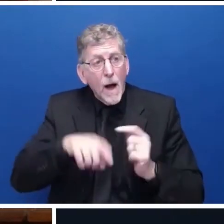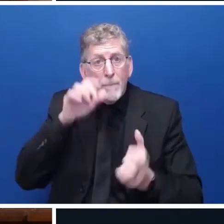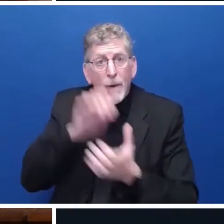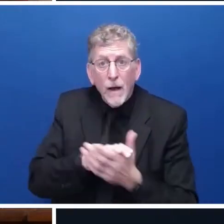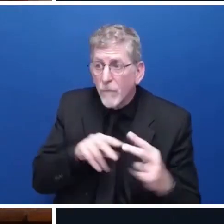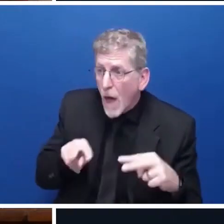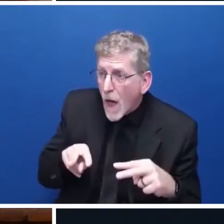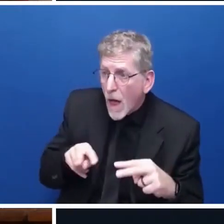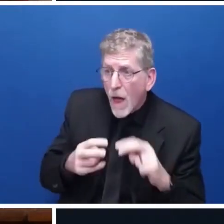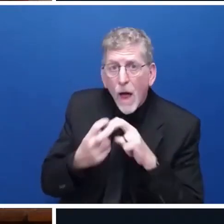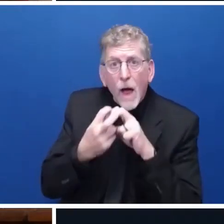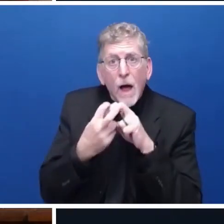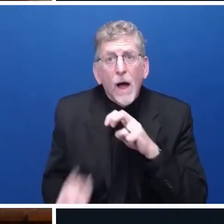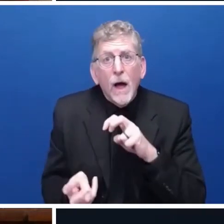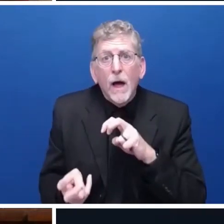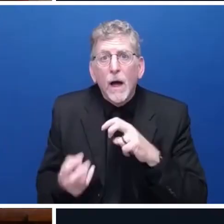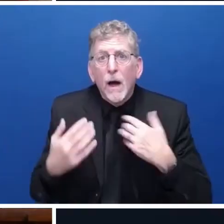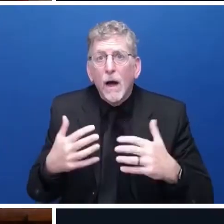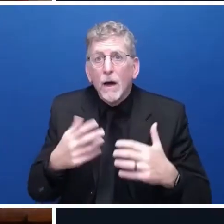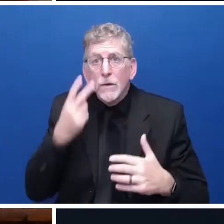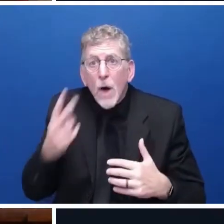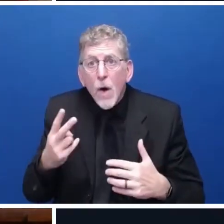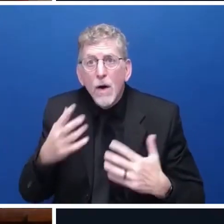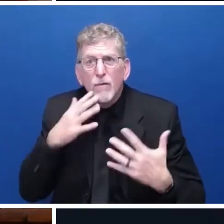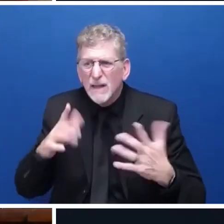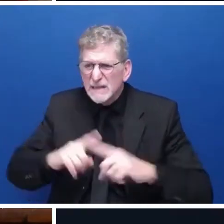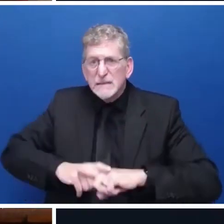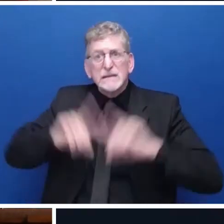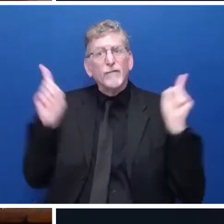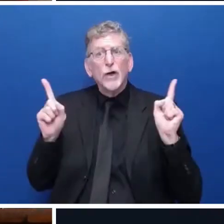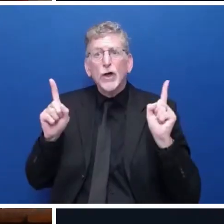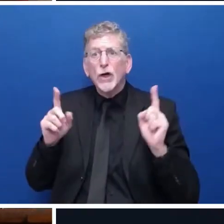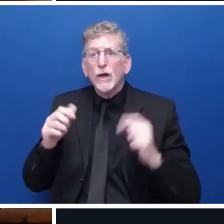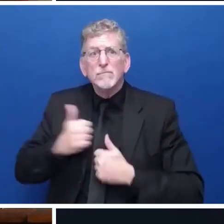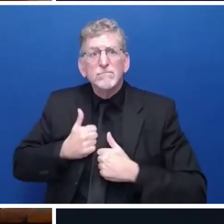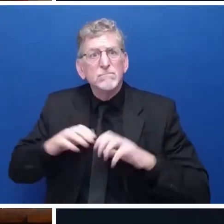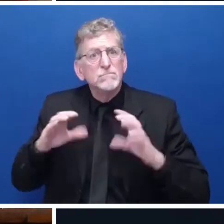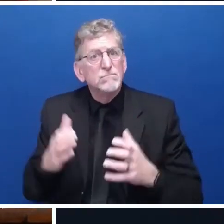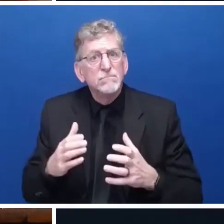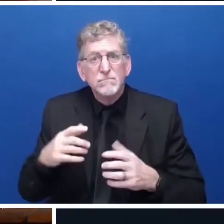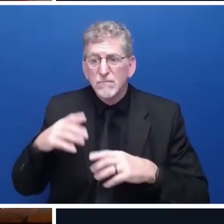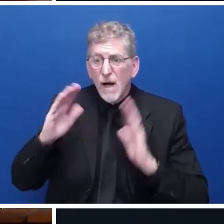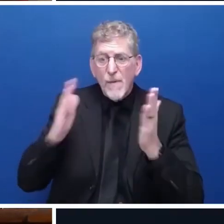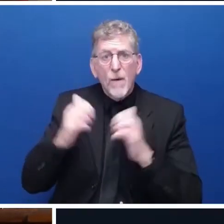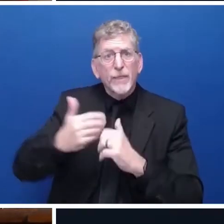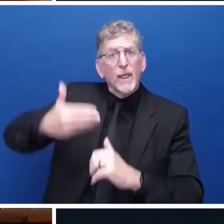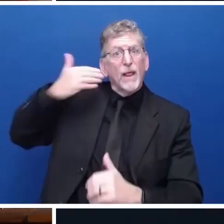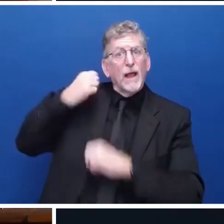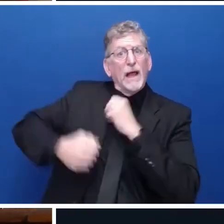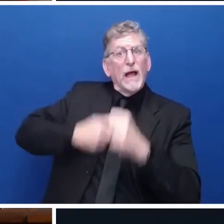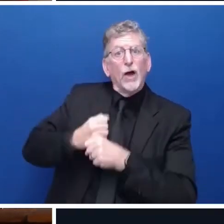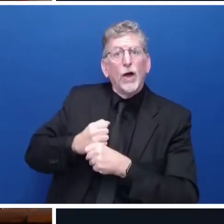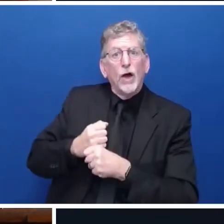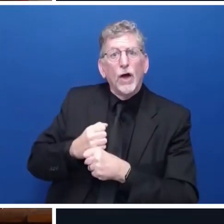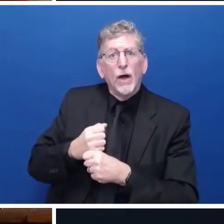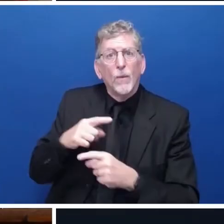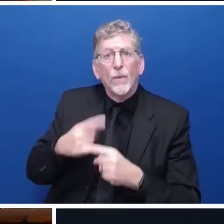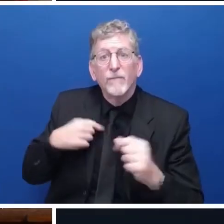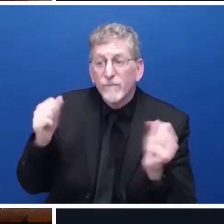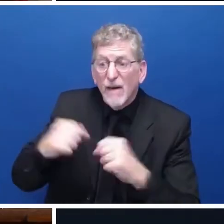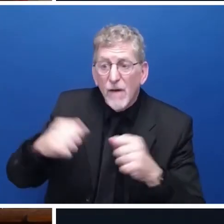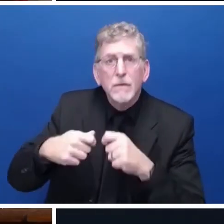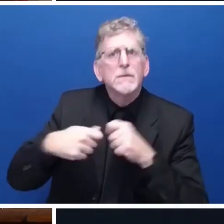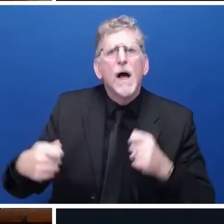that we had years ago when we fought to tie. You know, it's a great fighting force. I'm so proud of it. Look